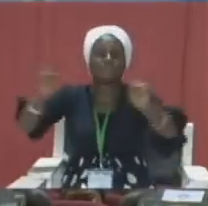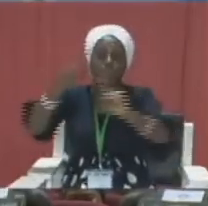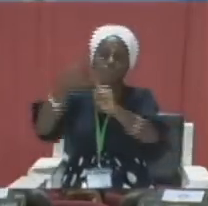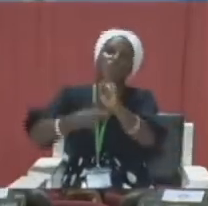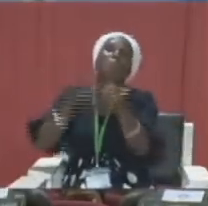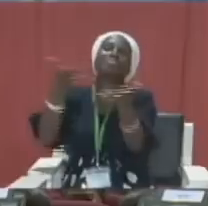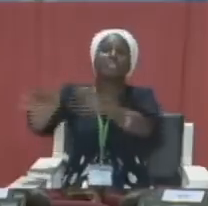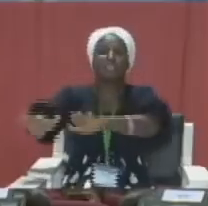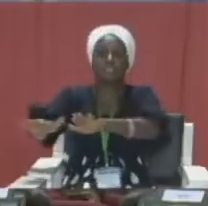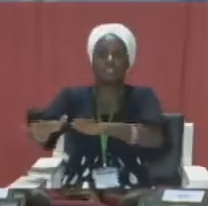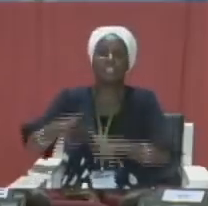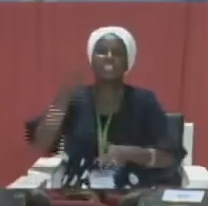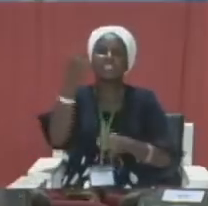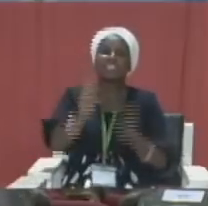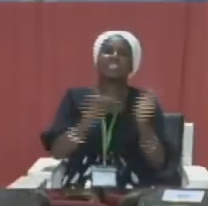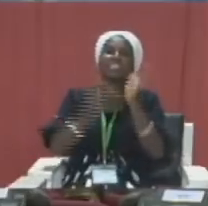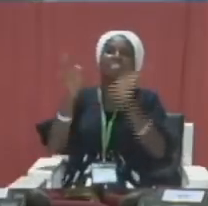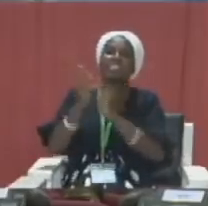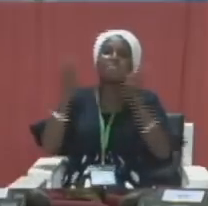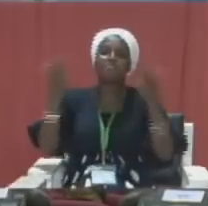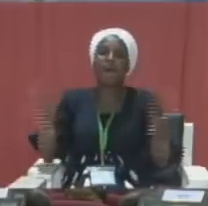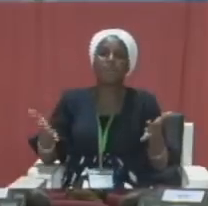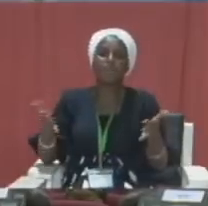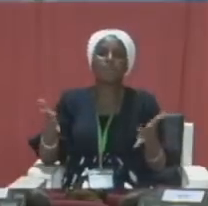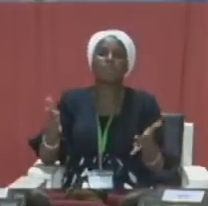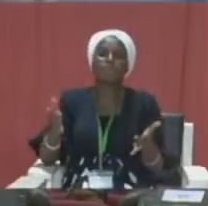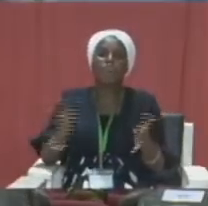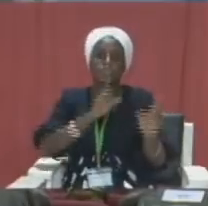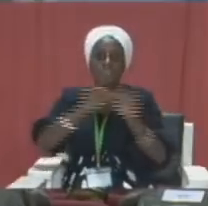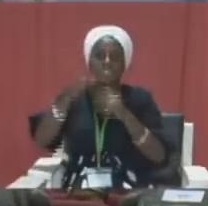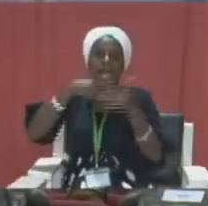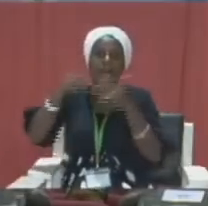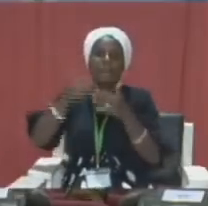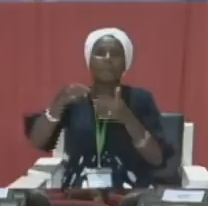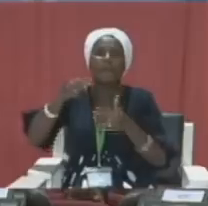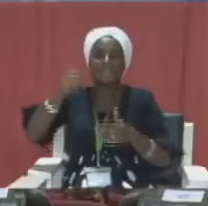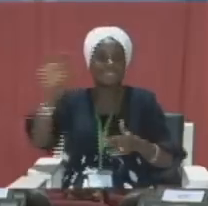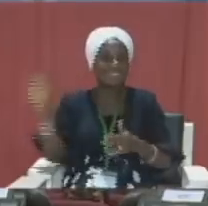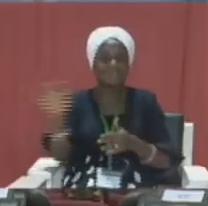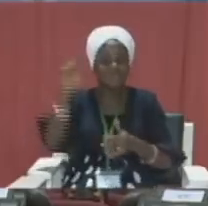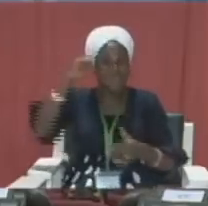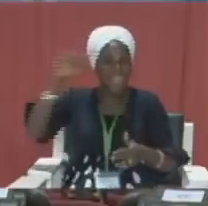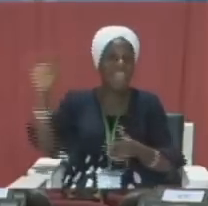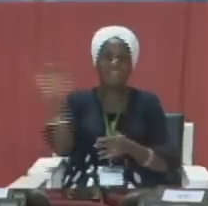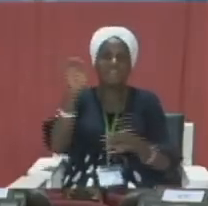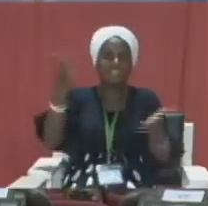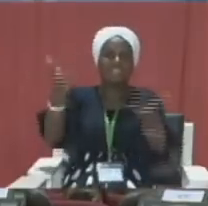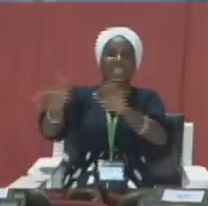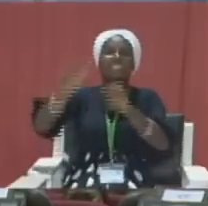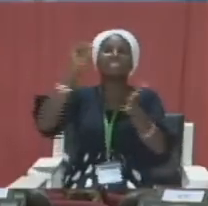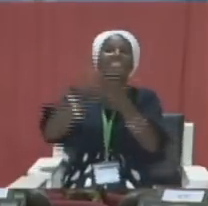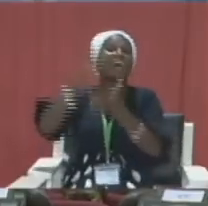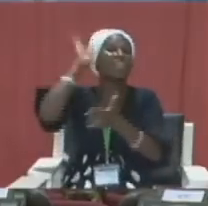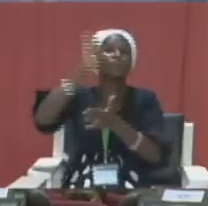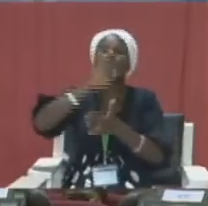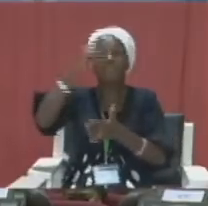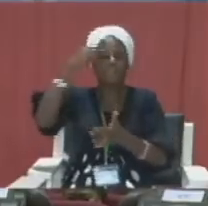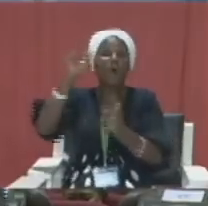The Bible talks of an eternal death, which will be the portion of